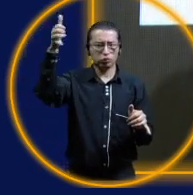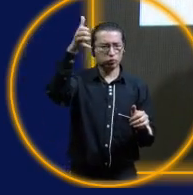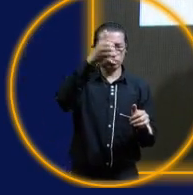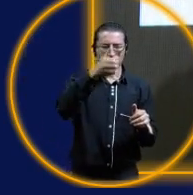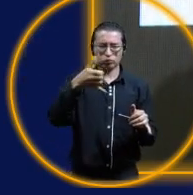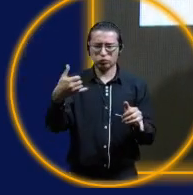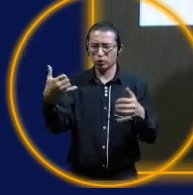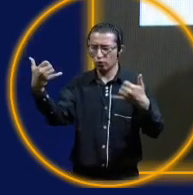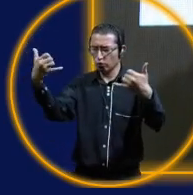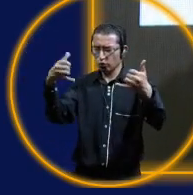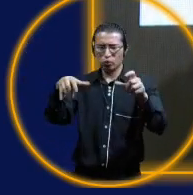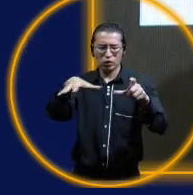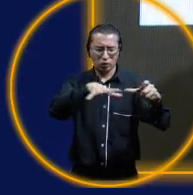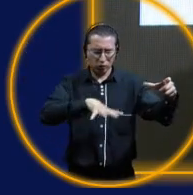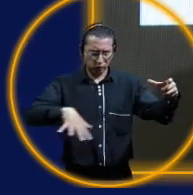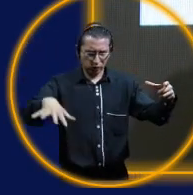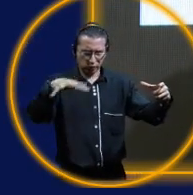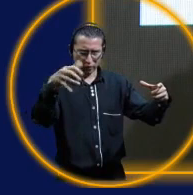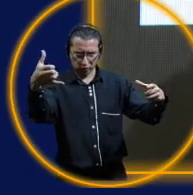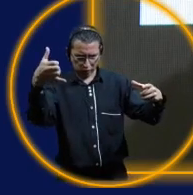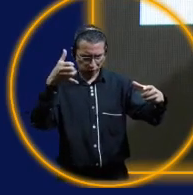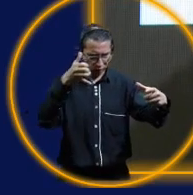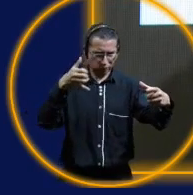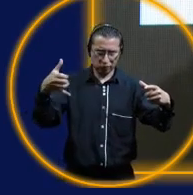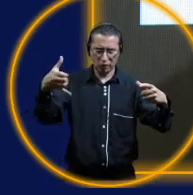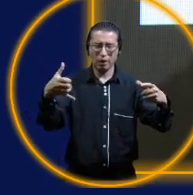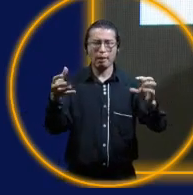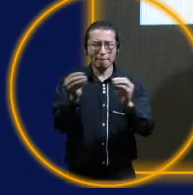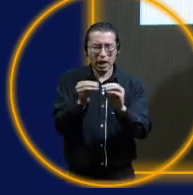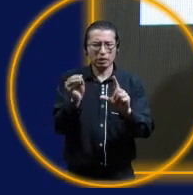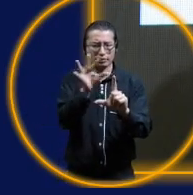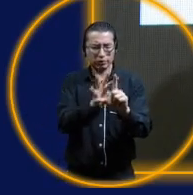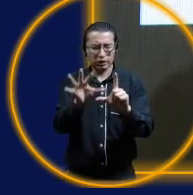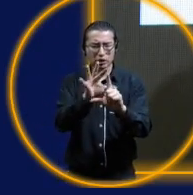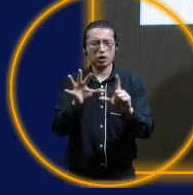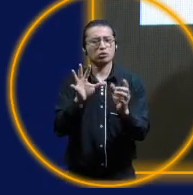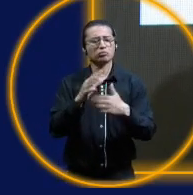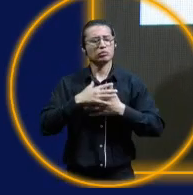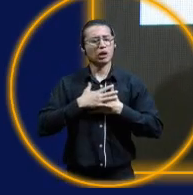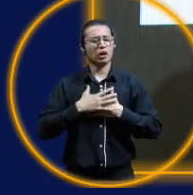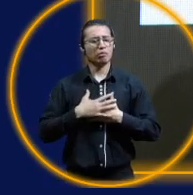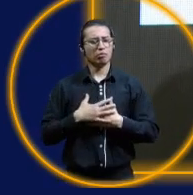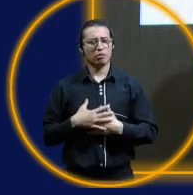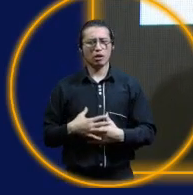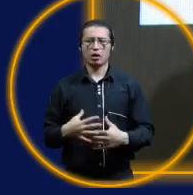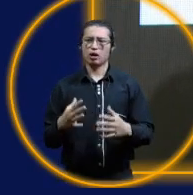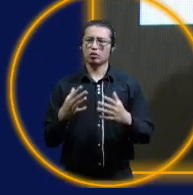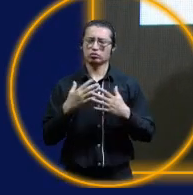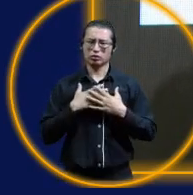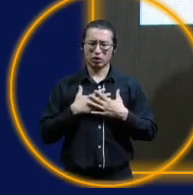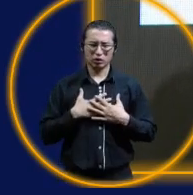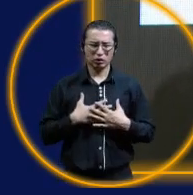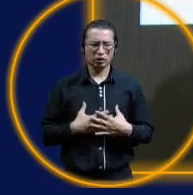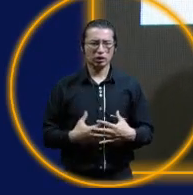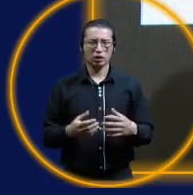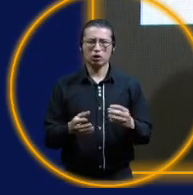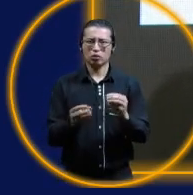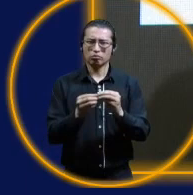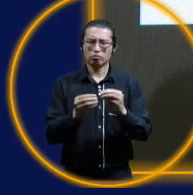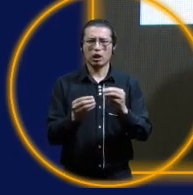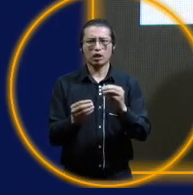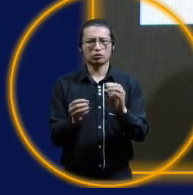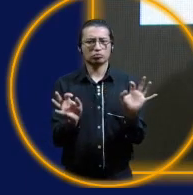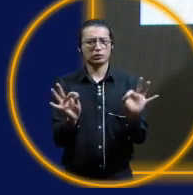like calm, relaxing videos, videos that are a little more modest in their like lighting